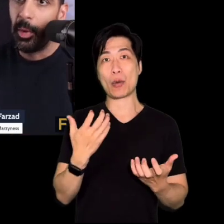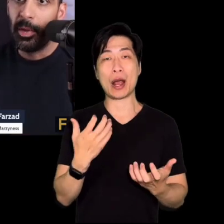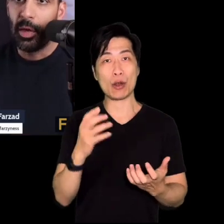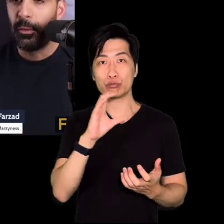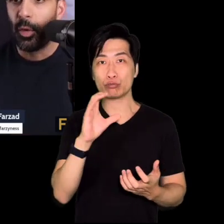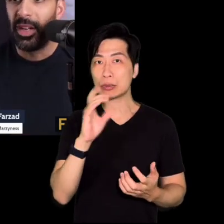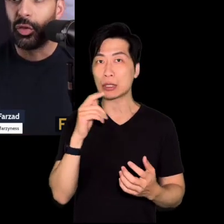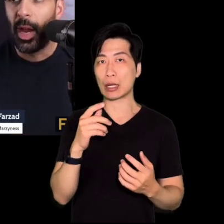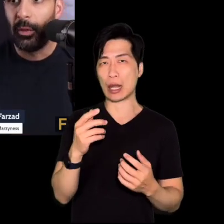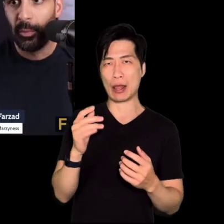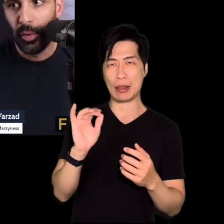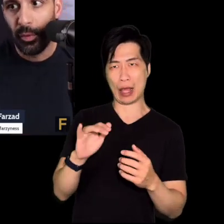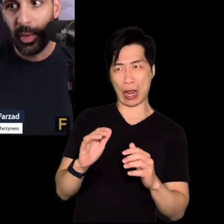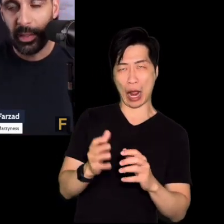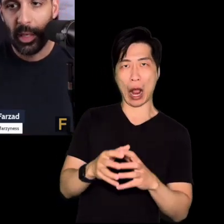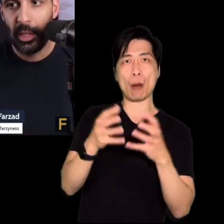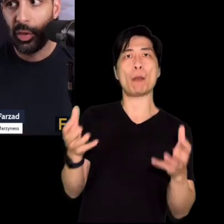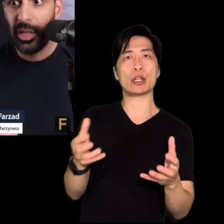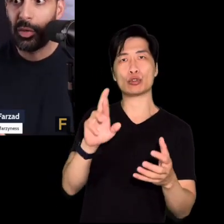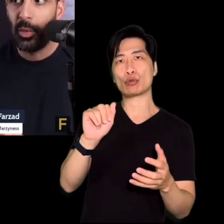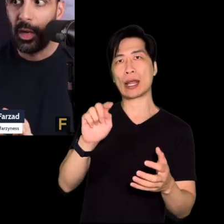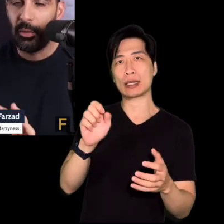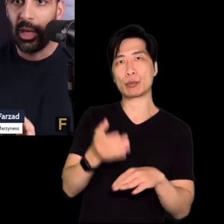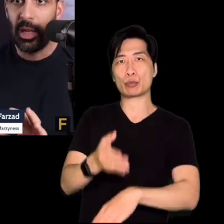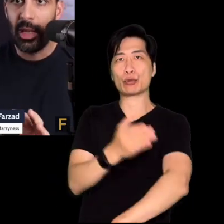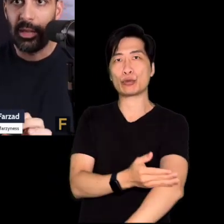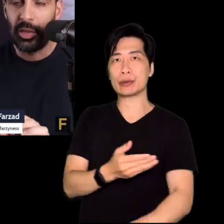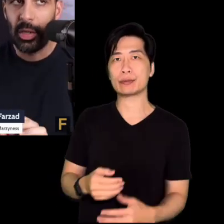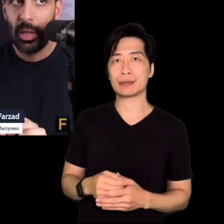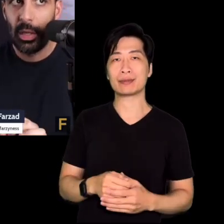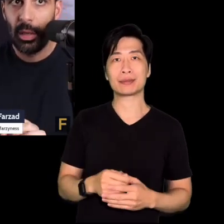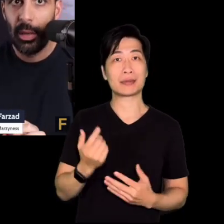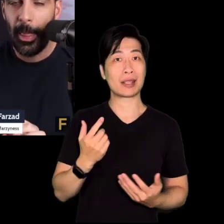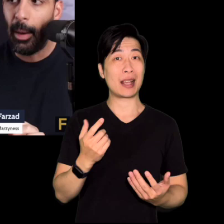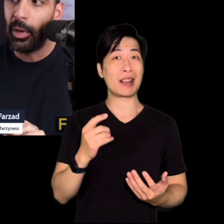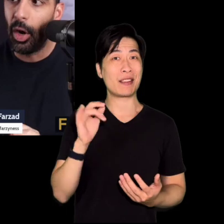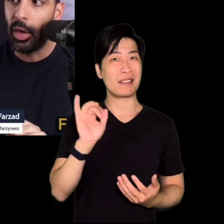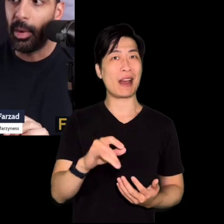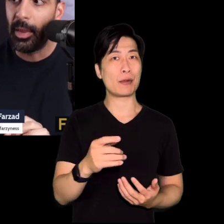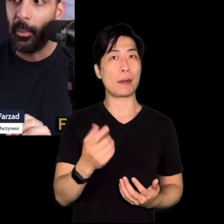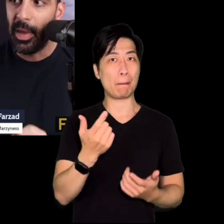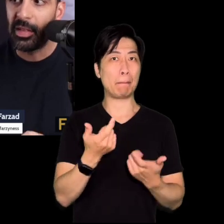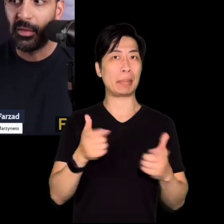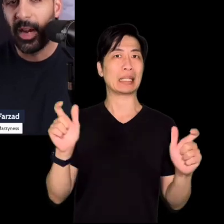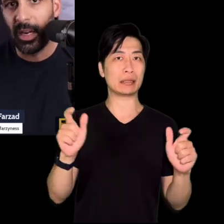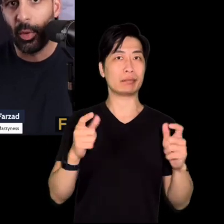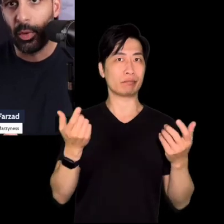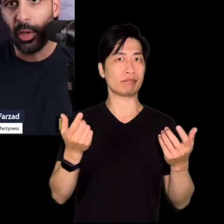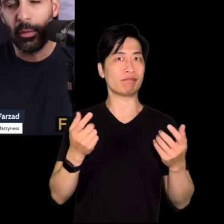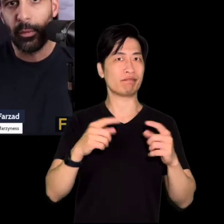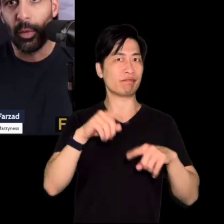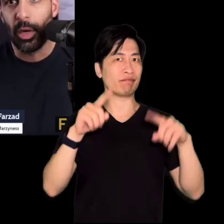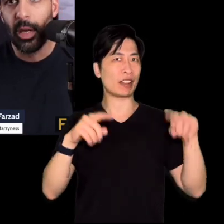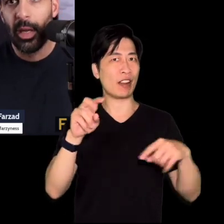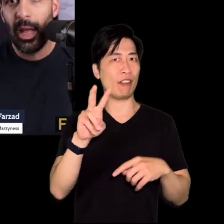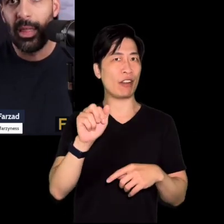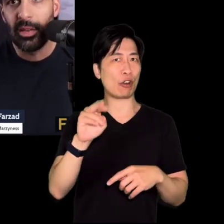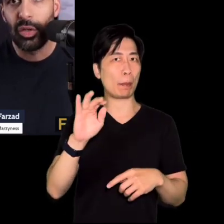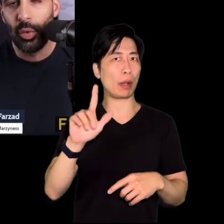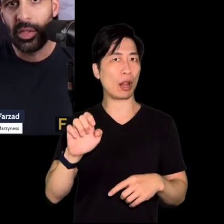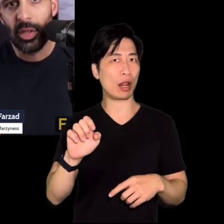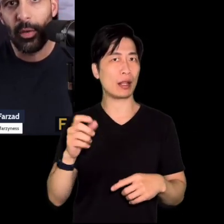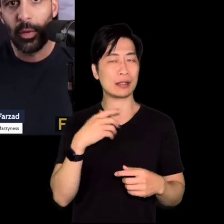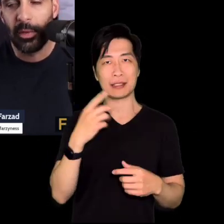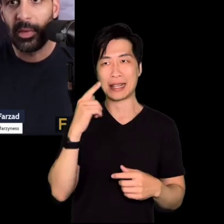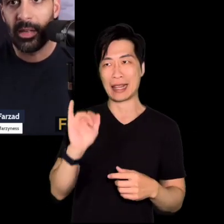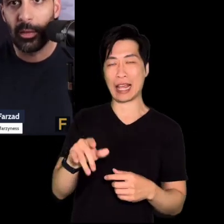second thing I'm going to be looking for is rate of improvement. So this one really is, I would argue, probably the biggest variable we're looking for in this